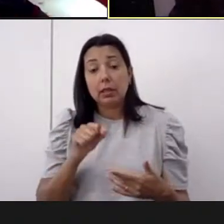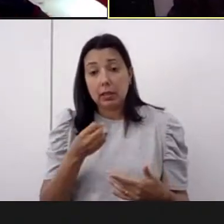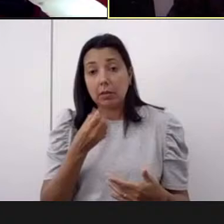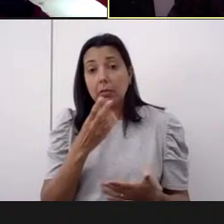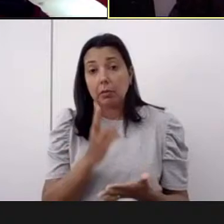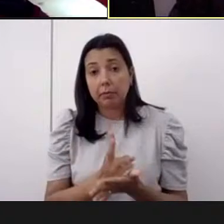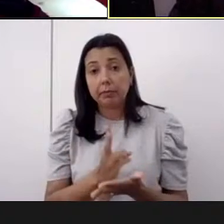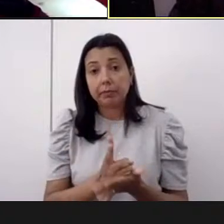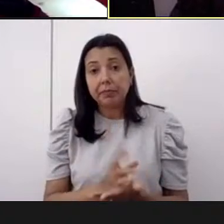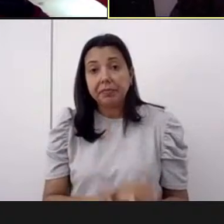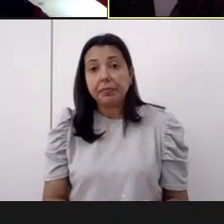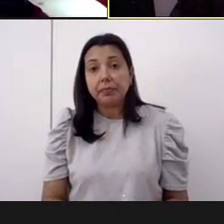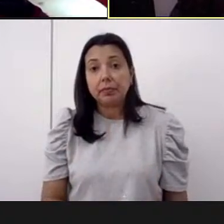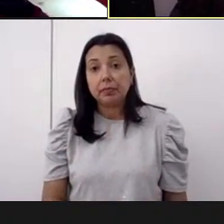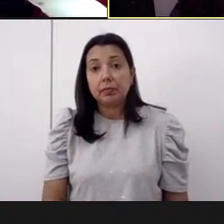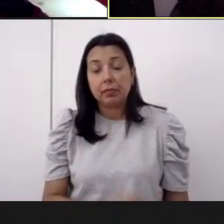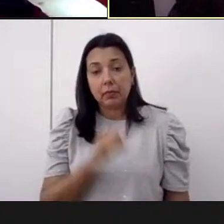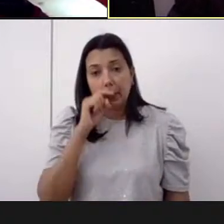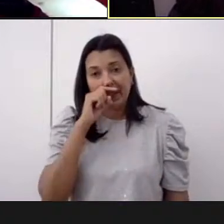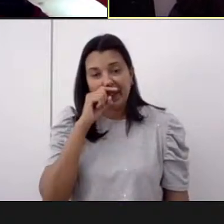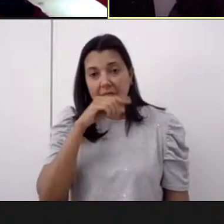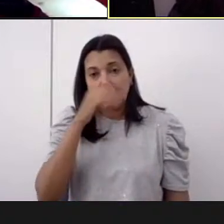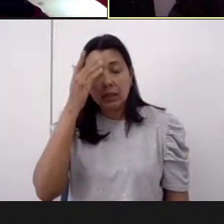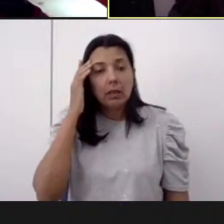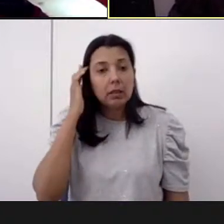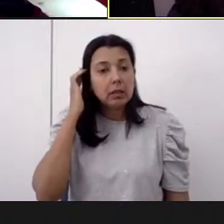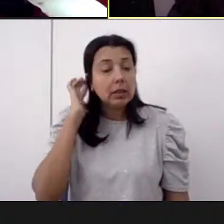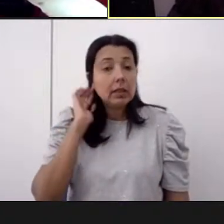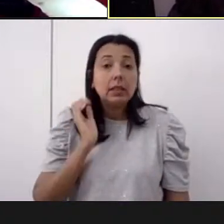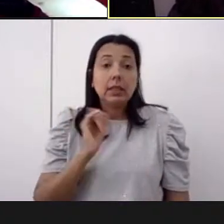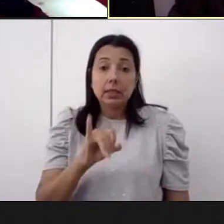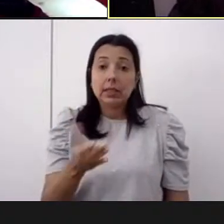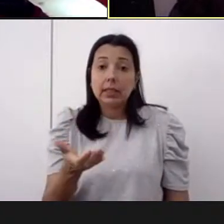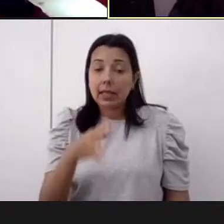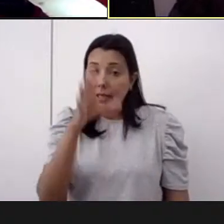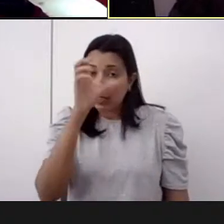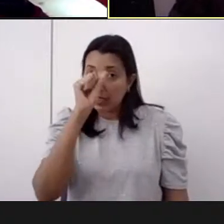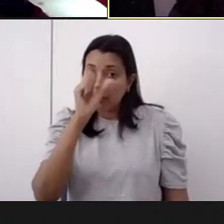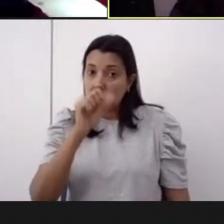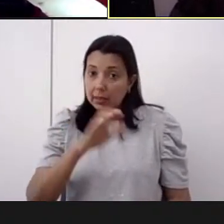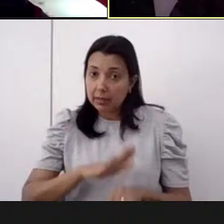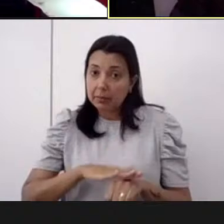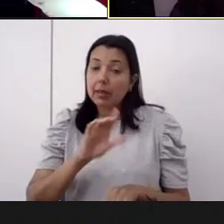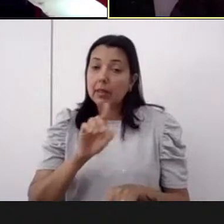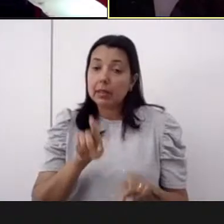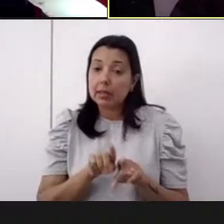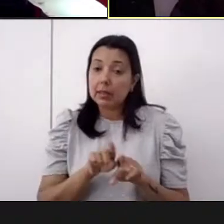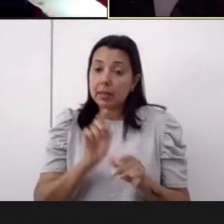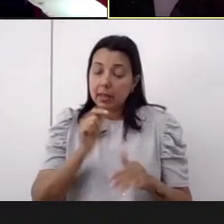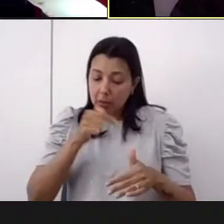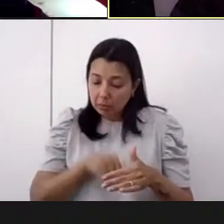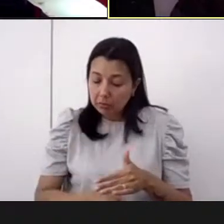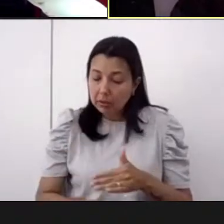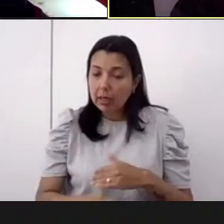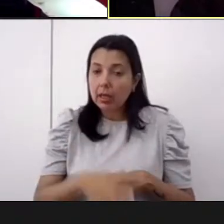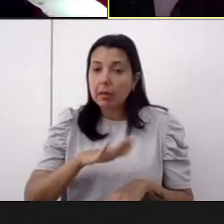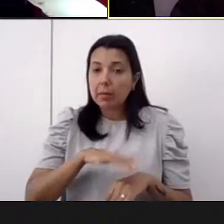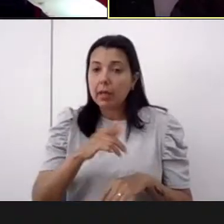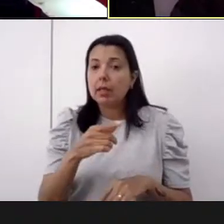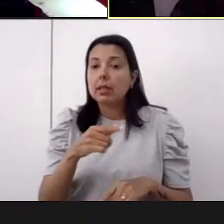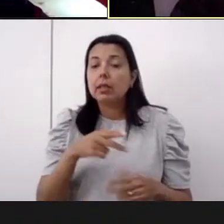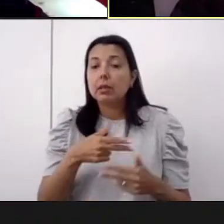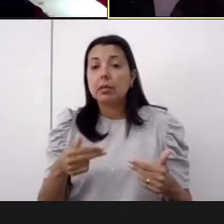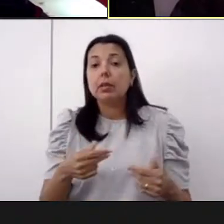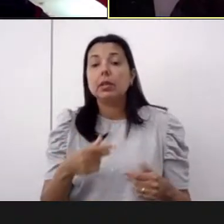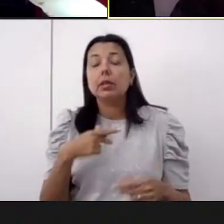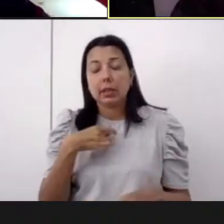on learning more and going even further on this topic, I strongly recommend you